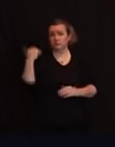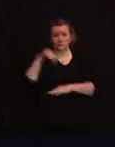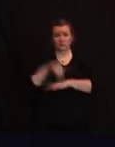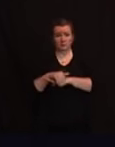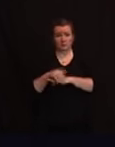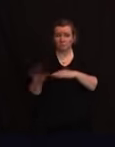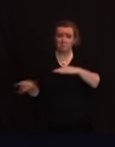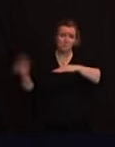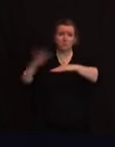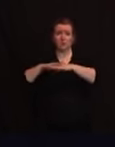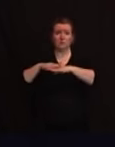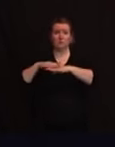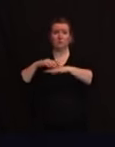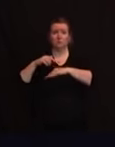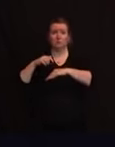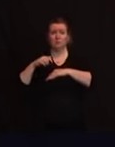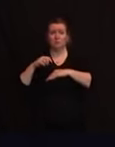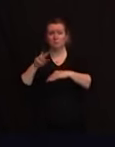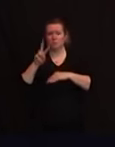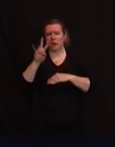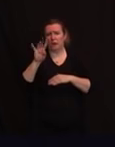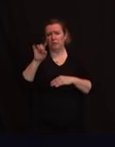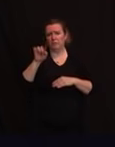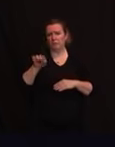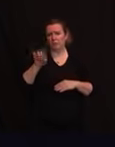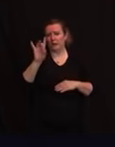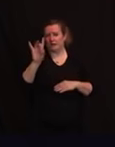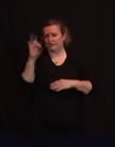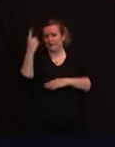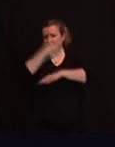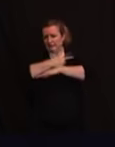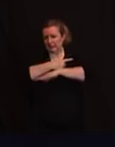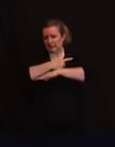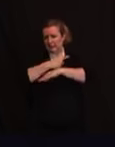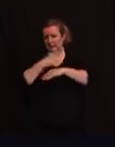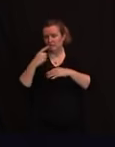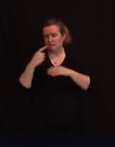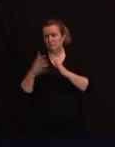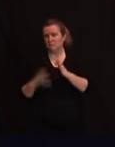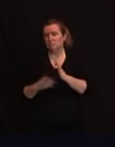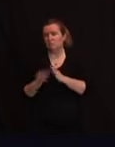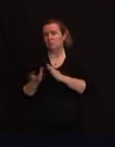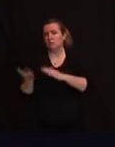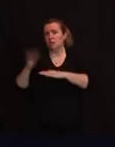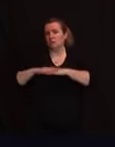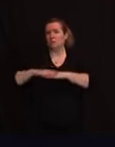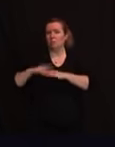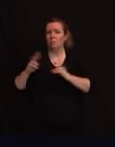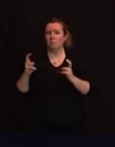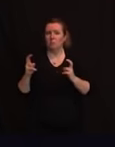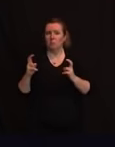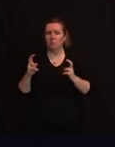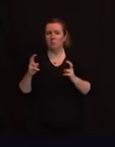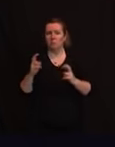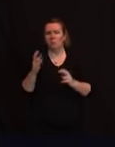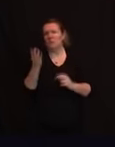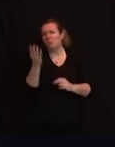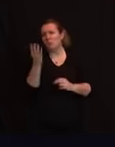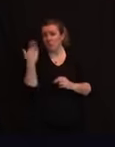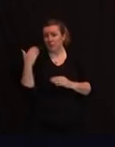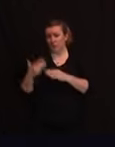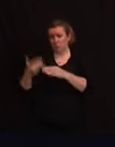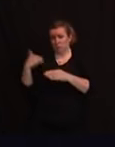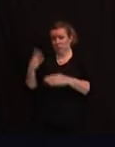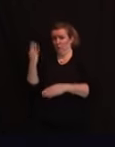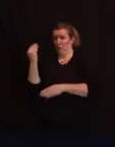was 28.8 days. The day before, it was 14.6. The day